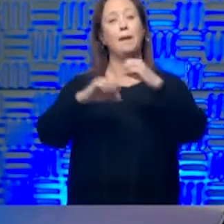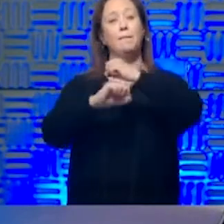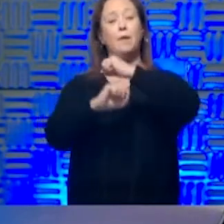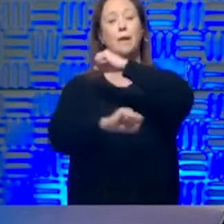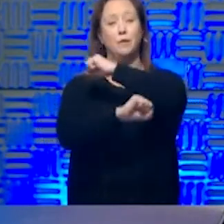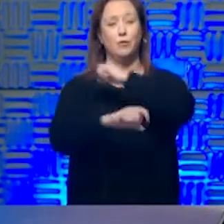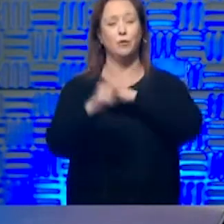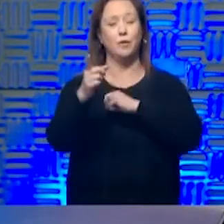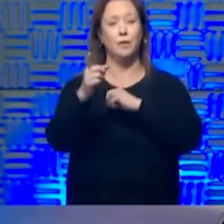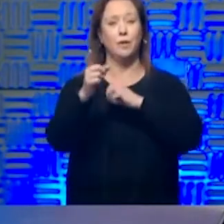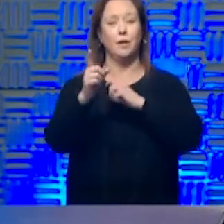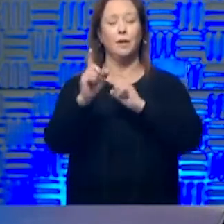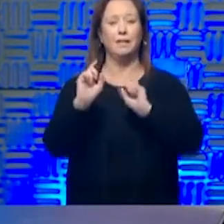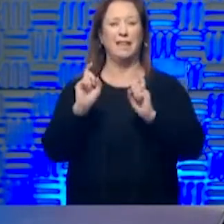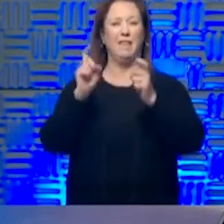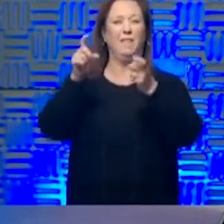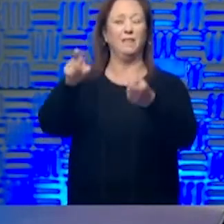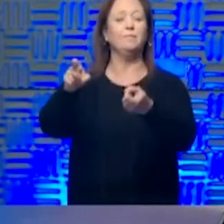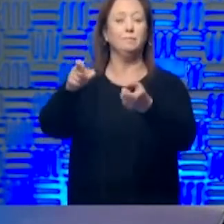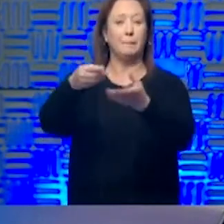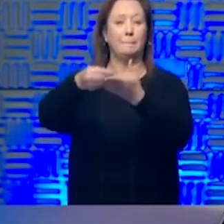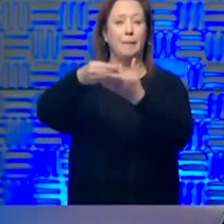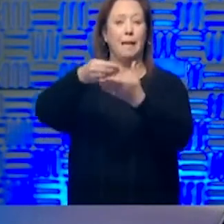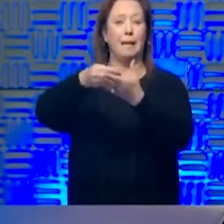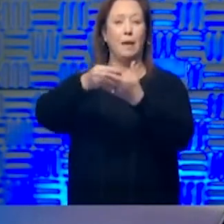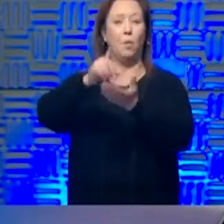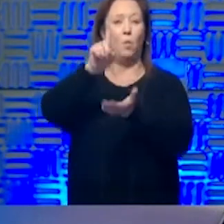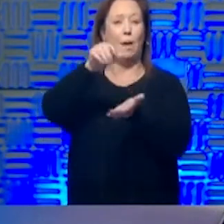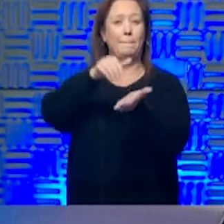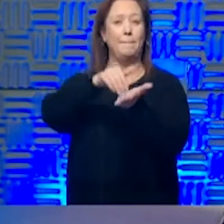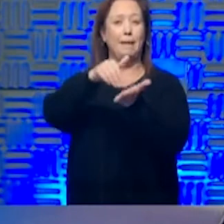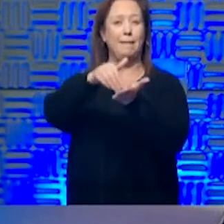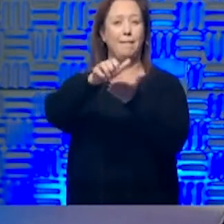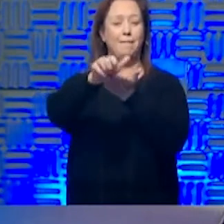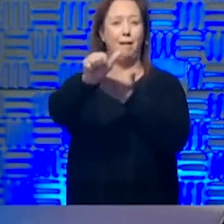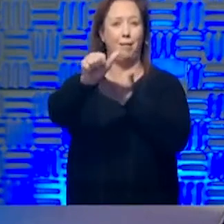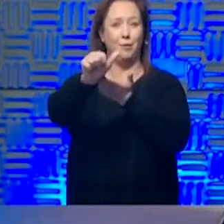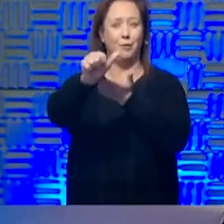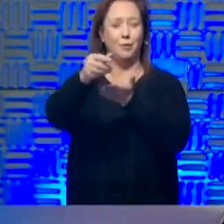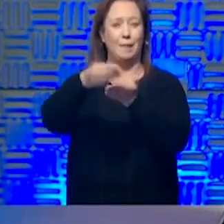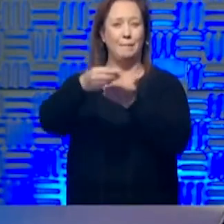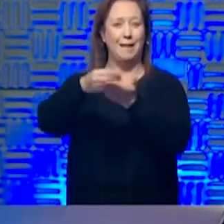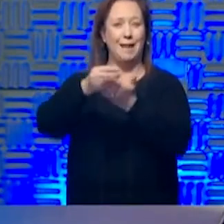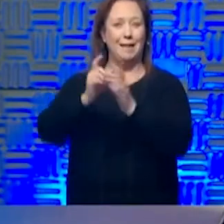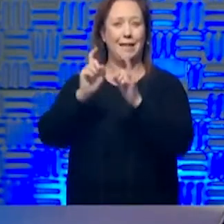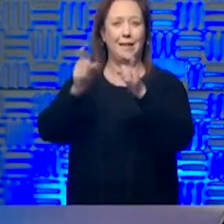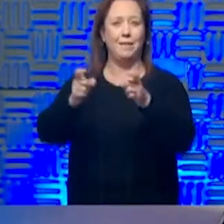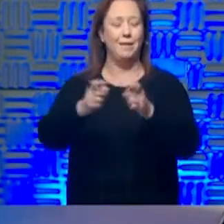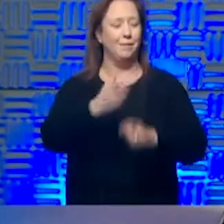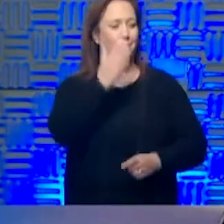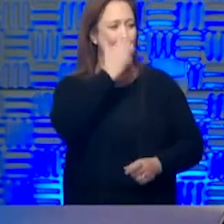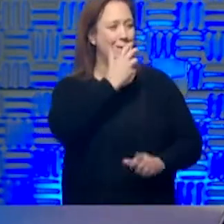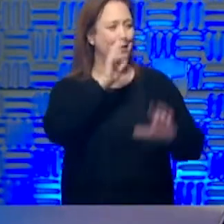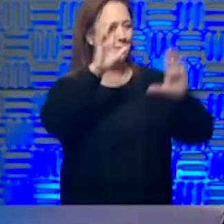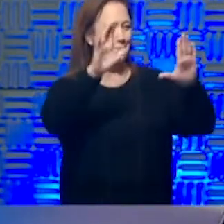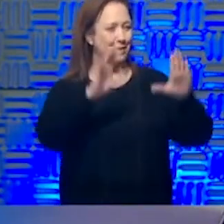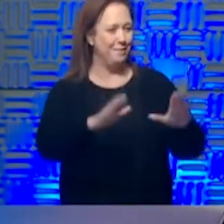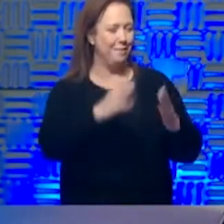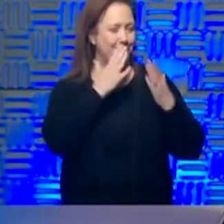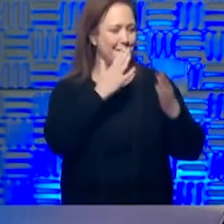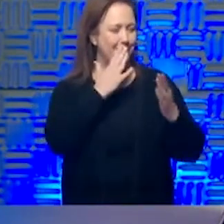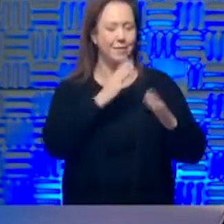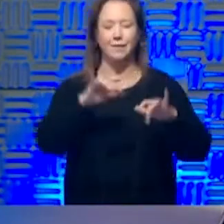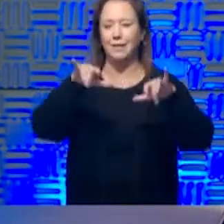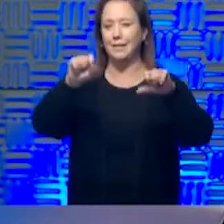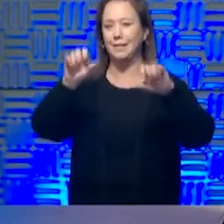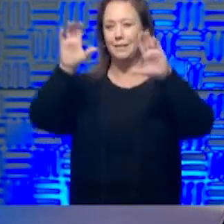made a generous contribution of $1 million to fund this initiative, which is